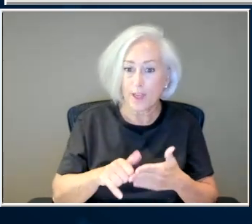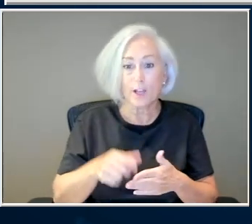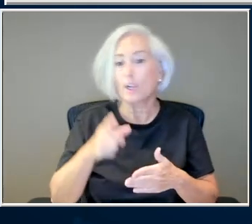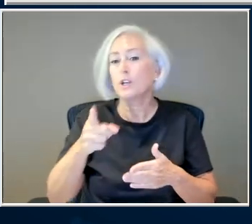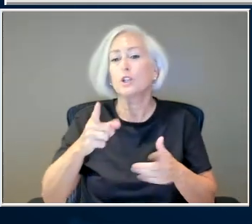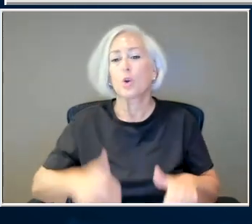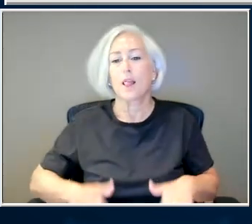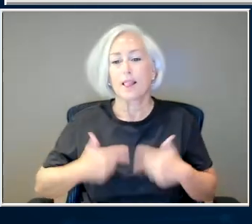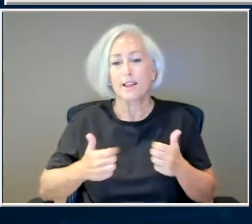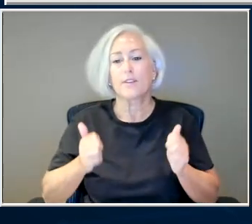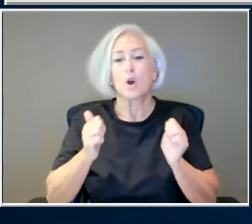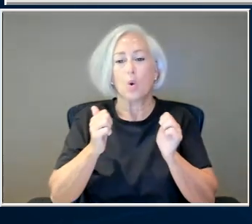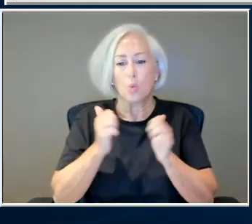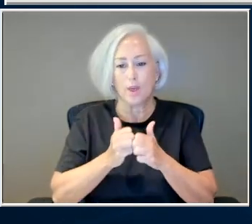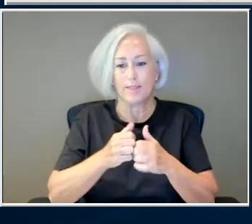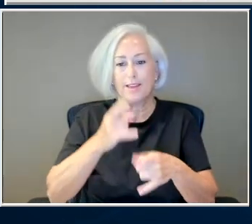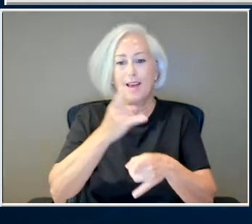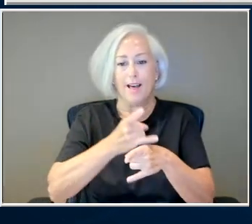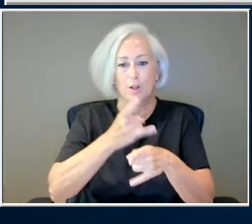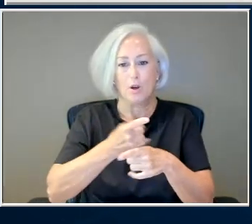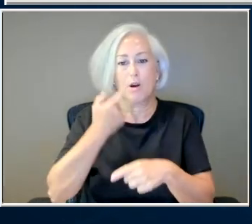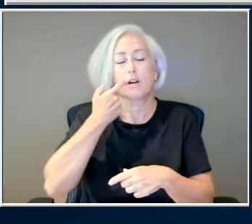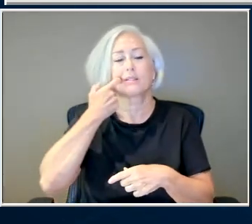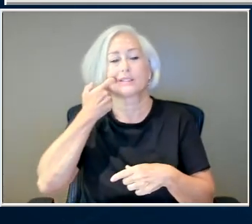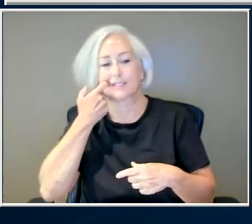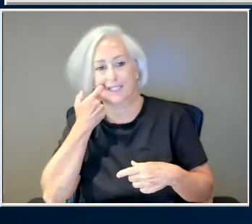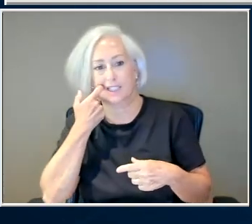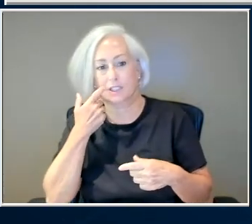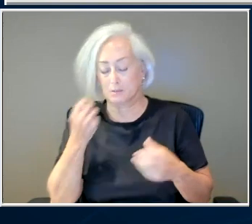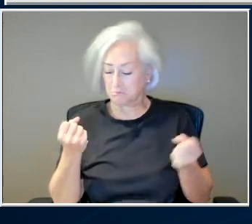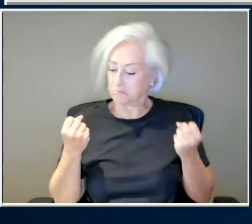an alcohol addiction. So many people